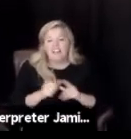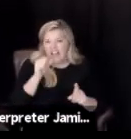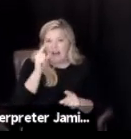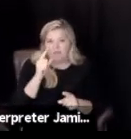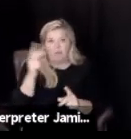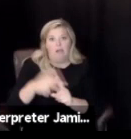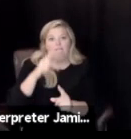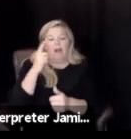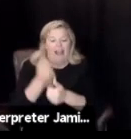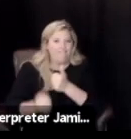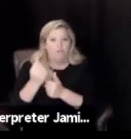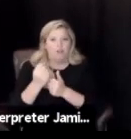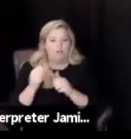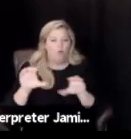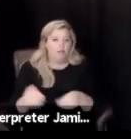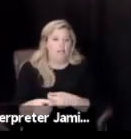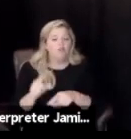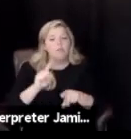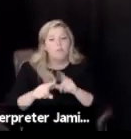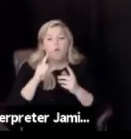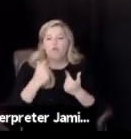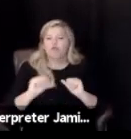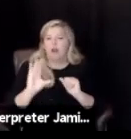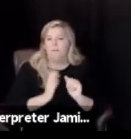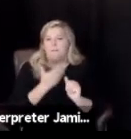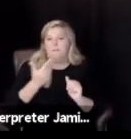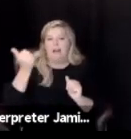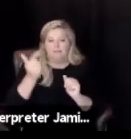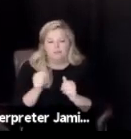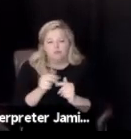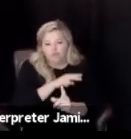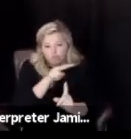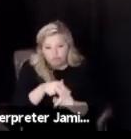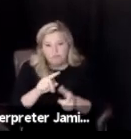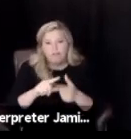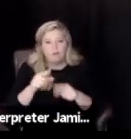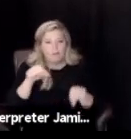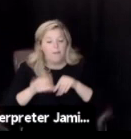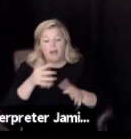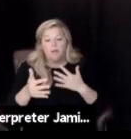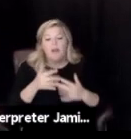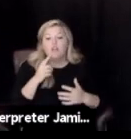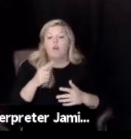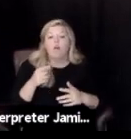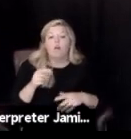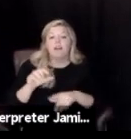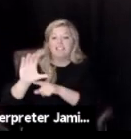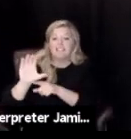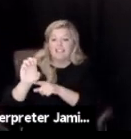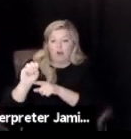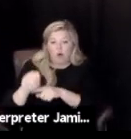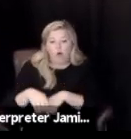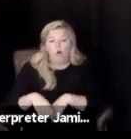let's take it as high as we can, and then we can always back. So you have the CEO, the Chief Executive